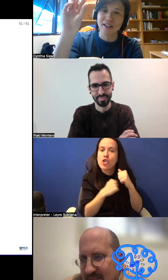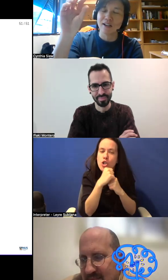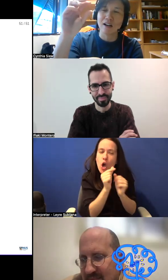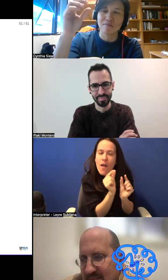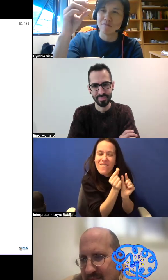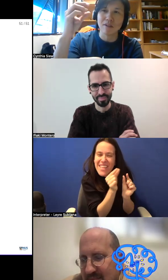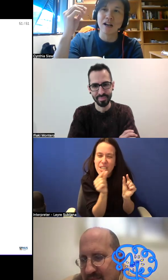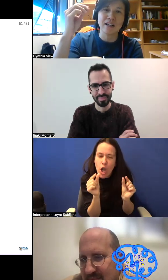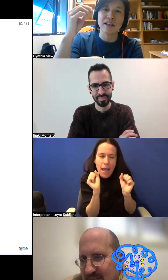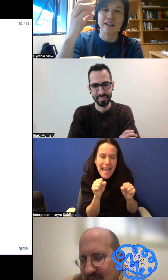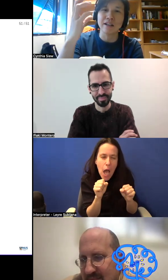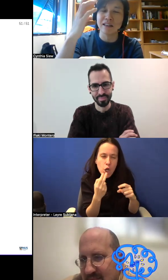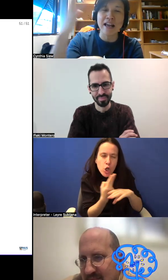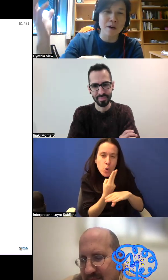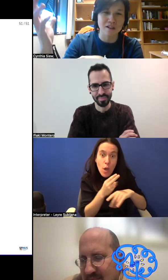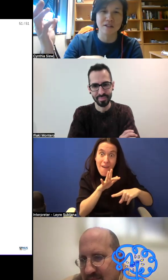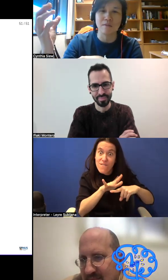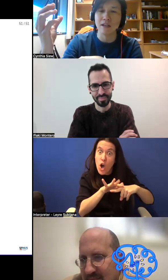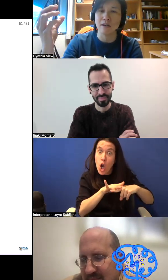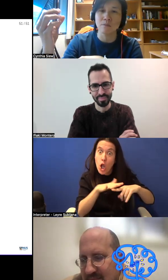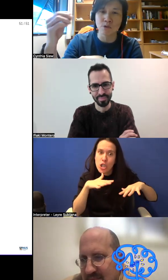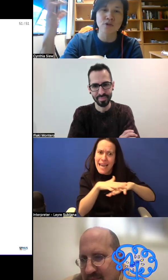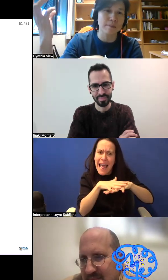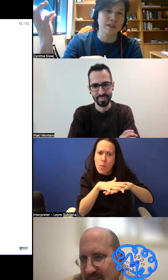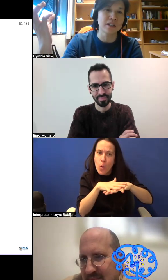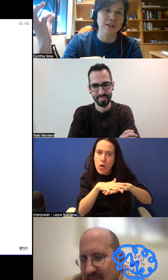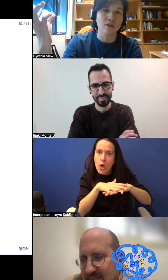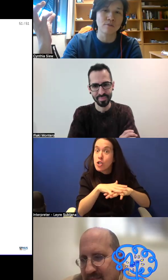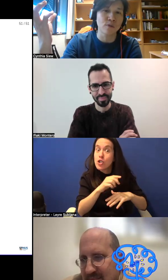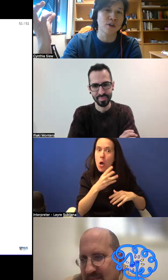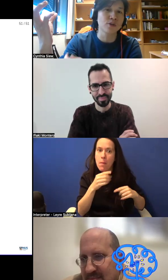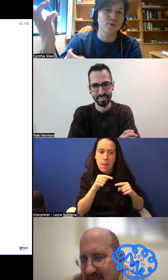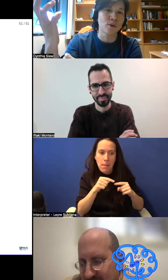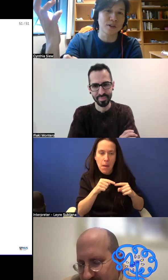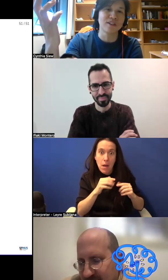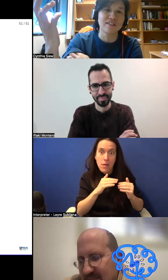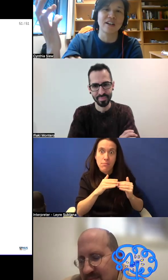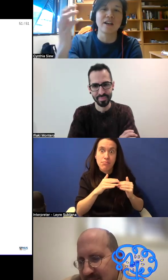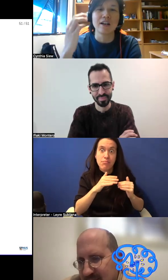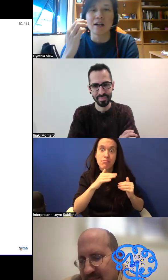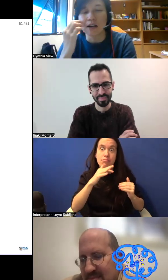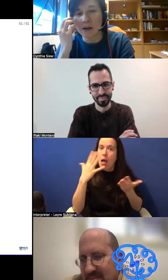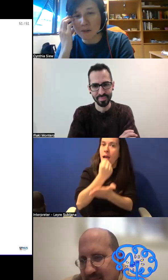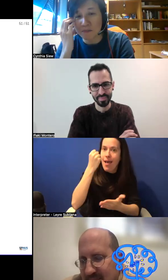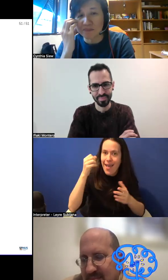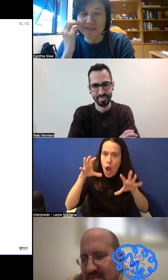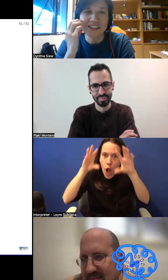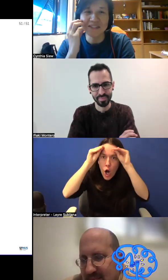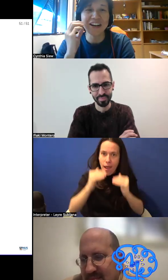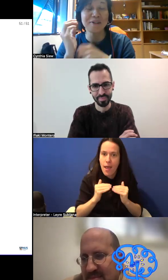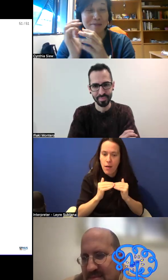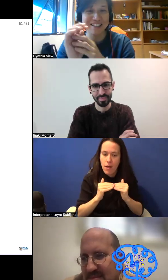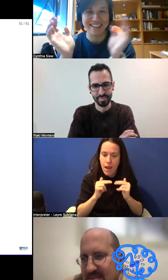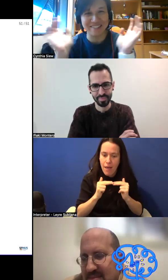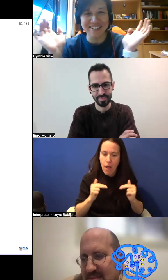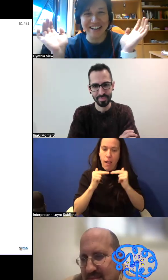as are there landmarks that we can bootstrap the learning of phonological forms on, right? Um, but